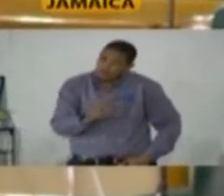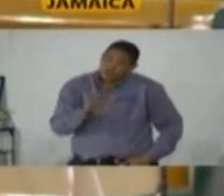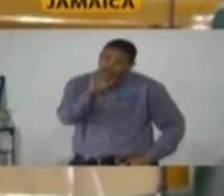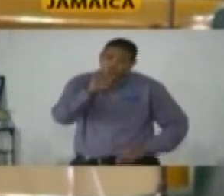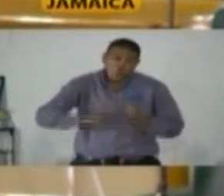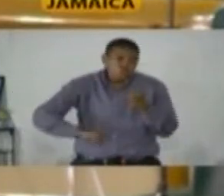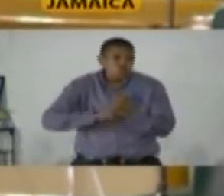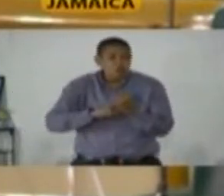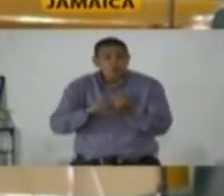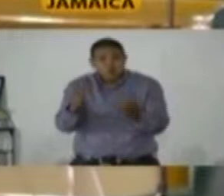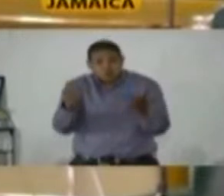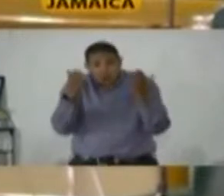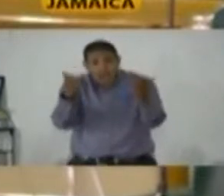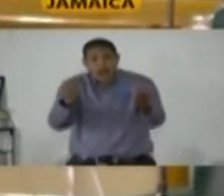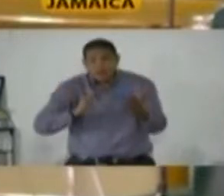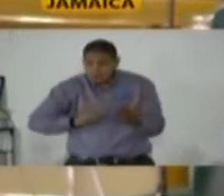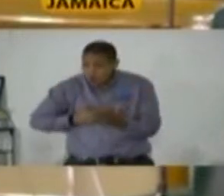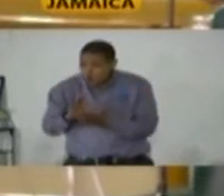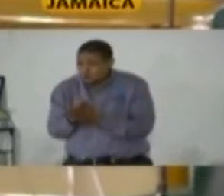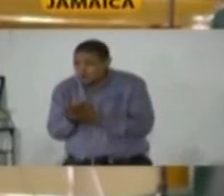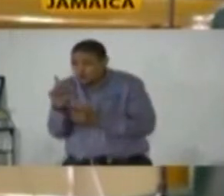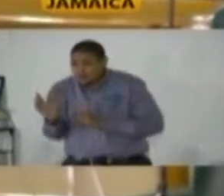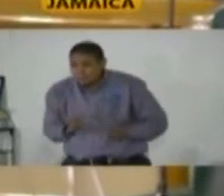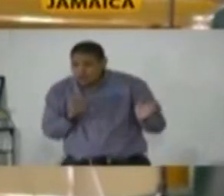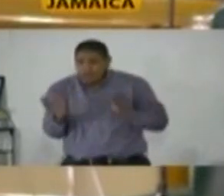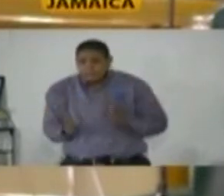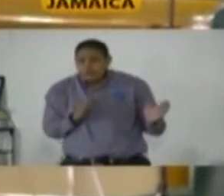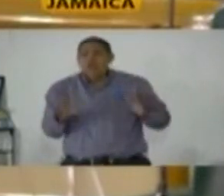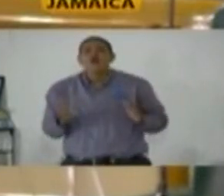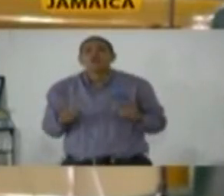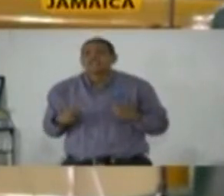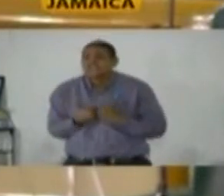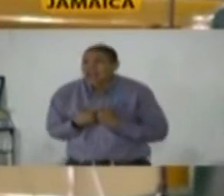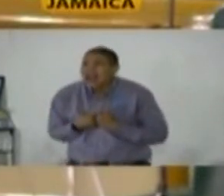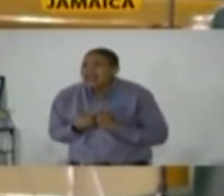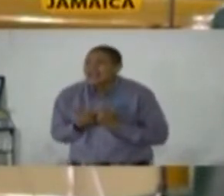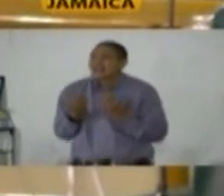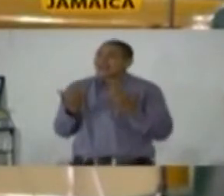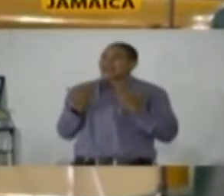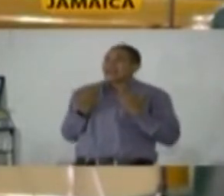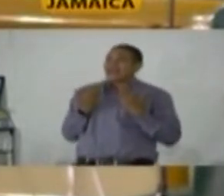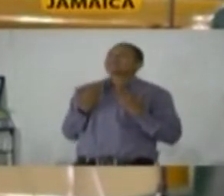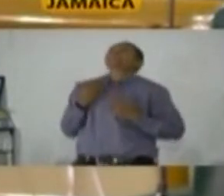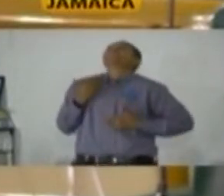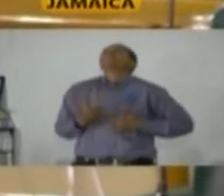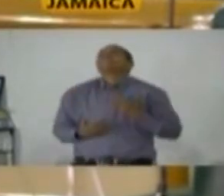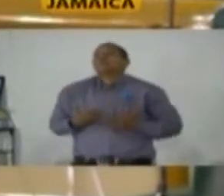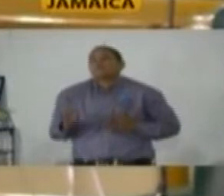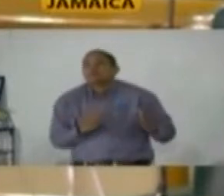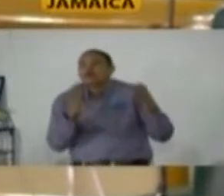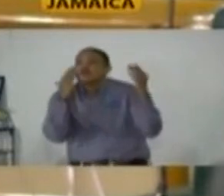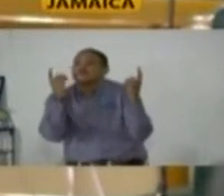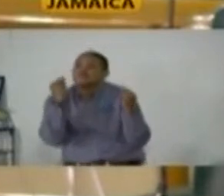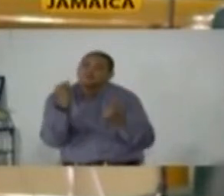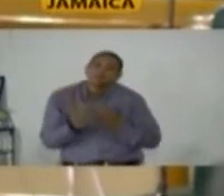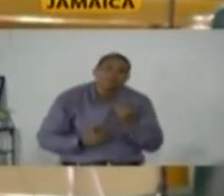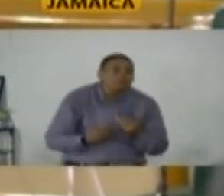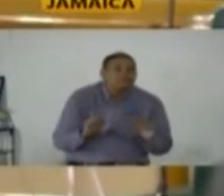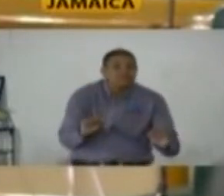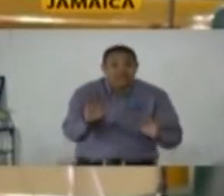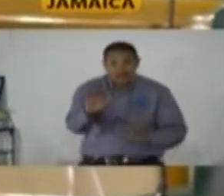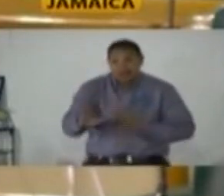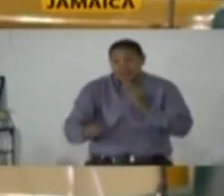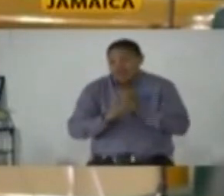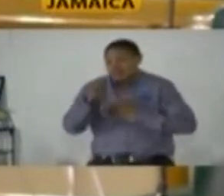are helping our schools prepare for any likely challenges in the months ahead. Madam Speaker, I